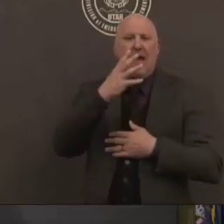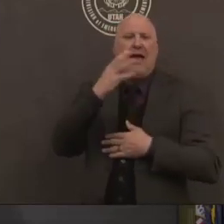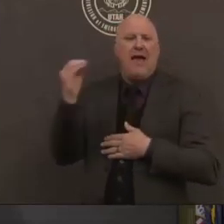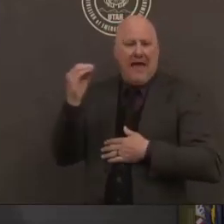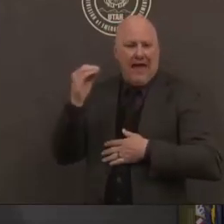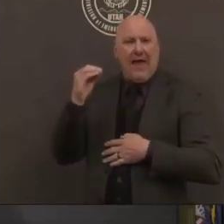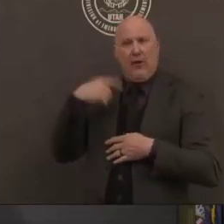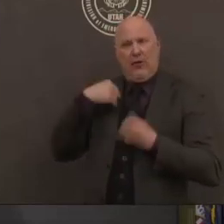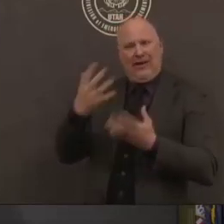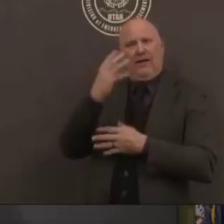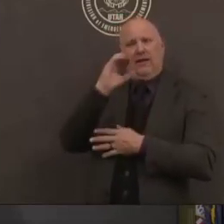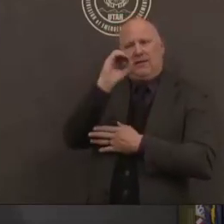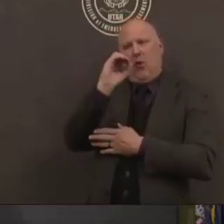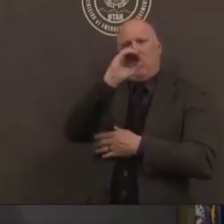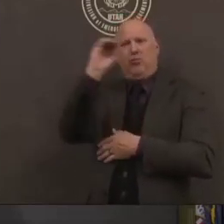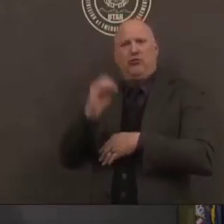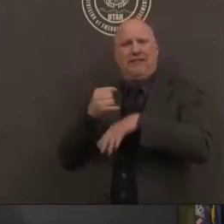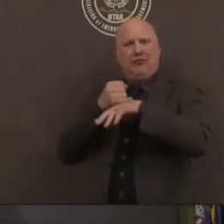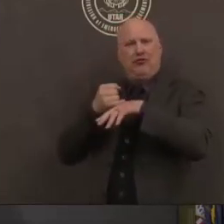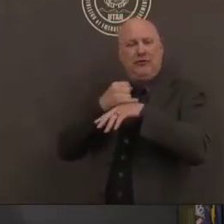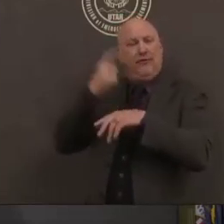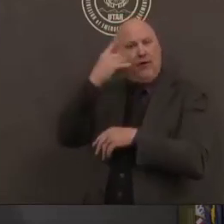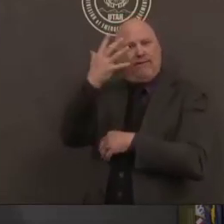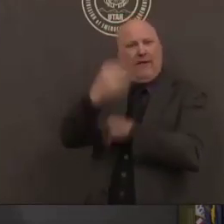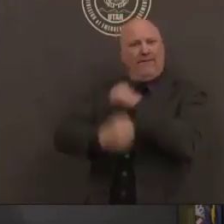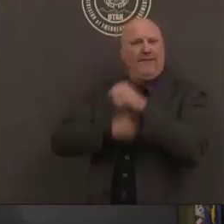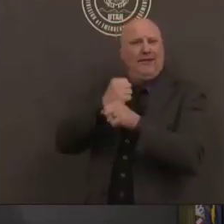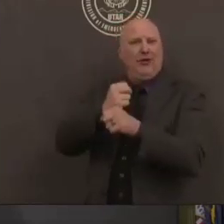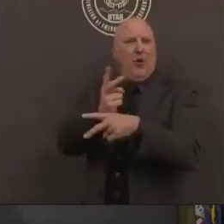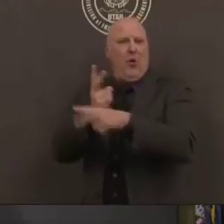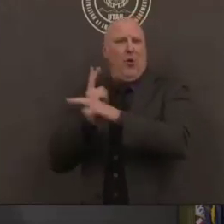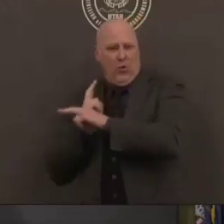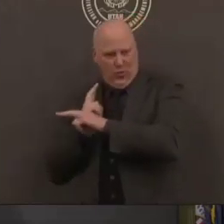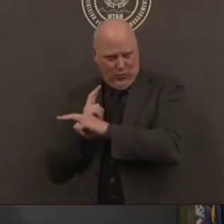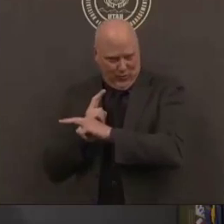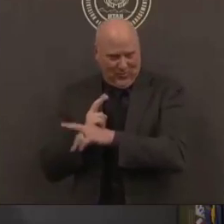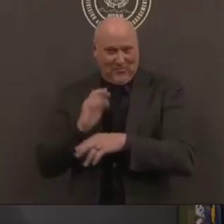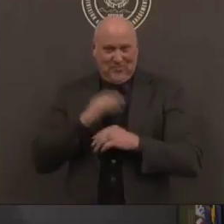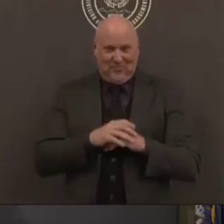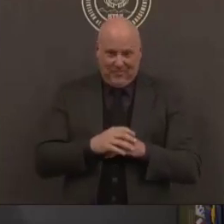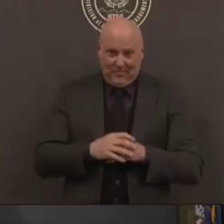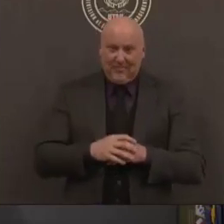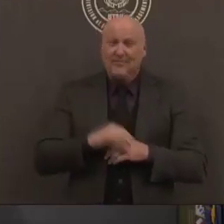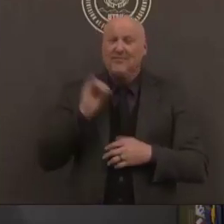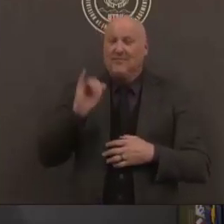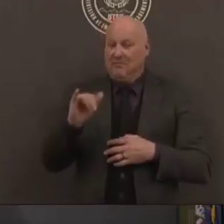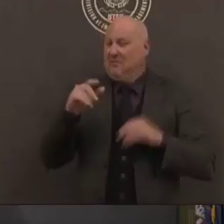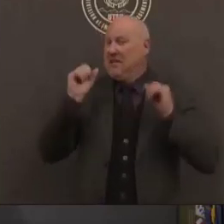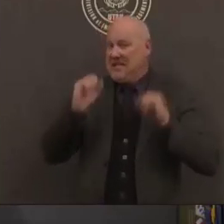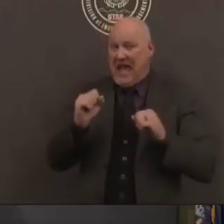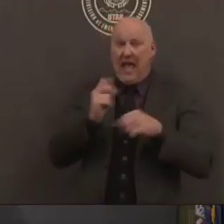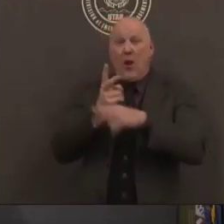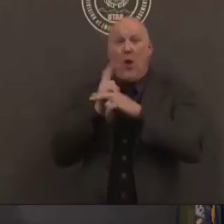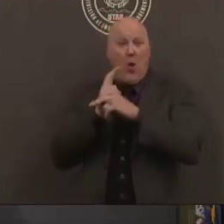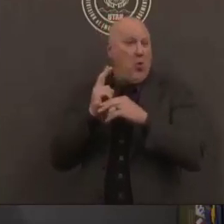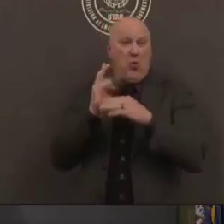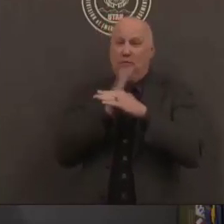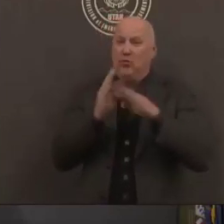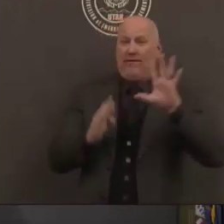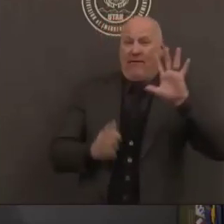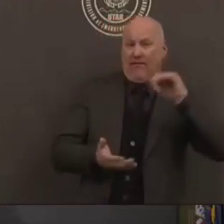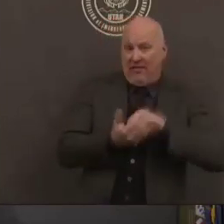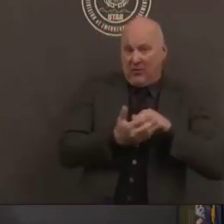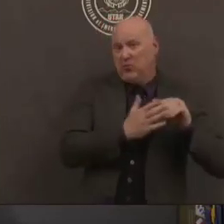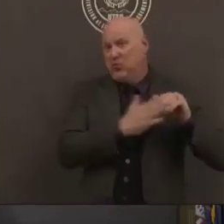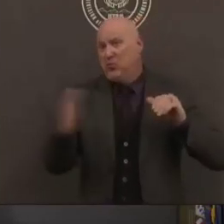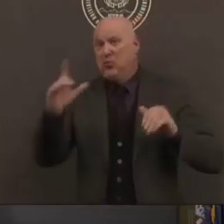due 1 year after the loan is received. The loans range from $5,000 to $20,000 or no